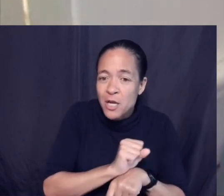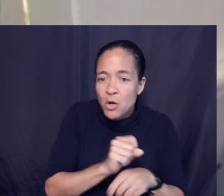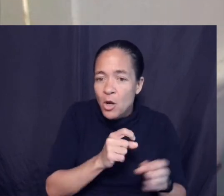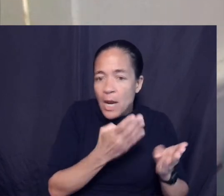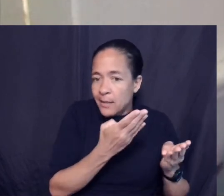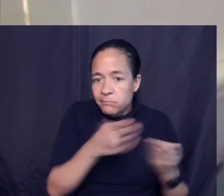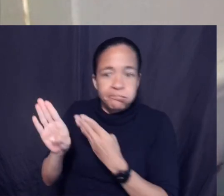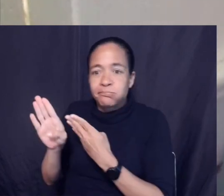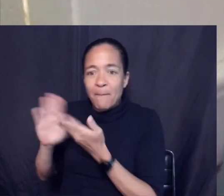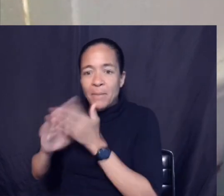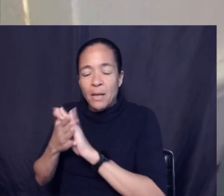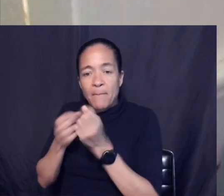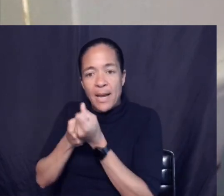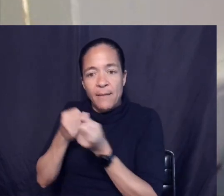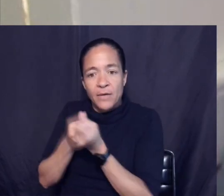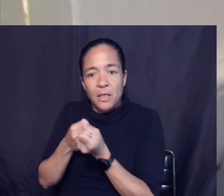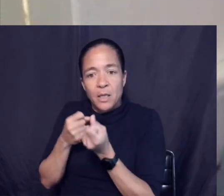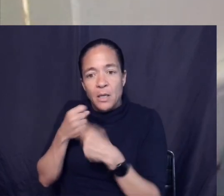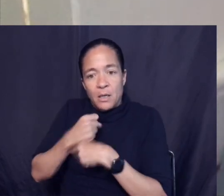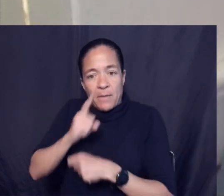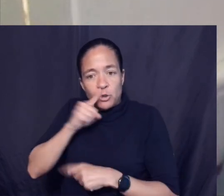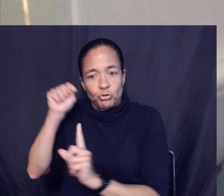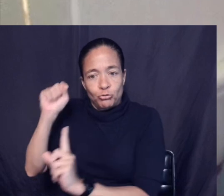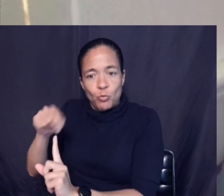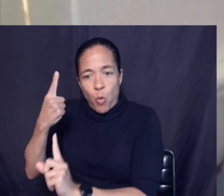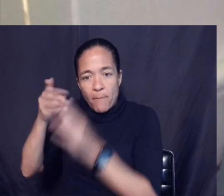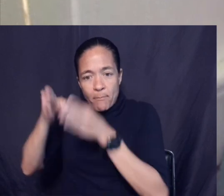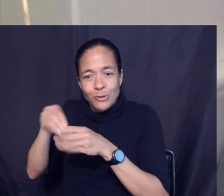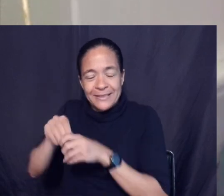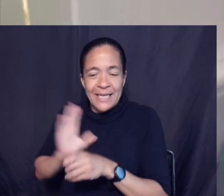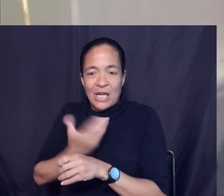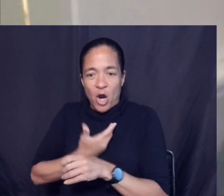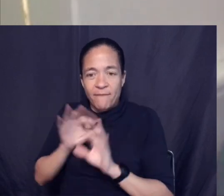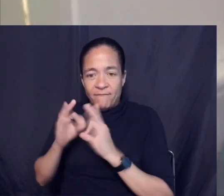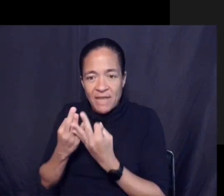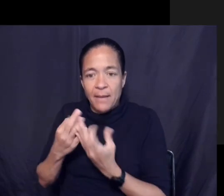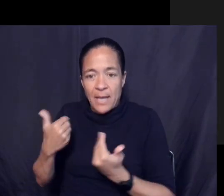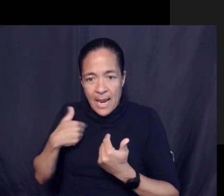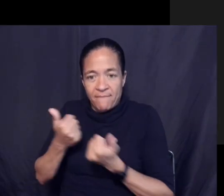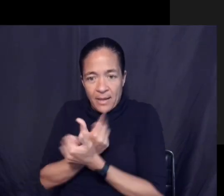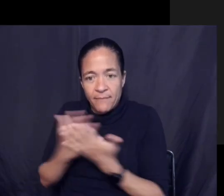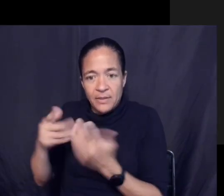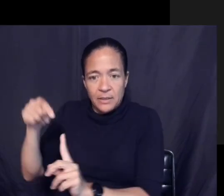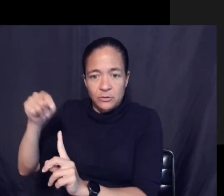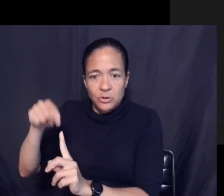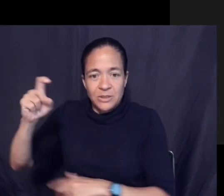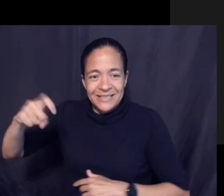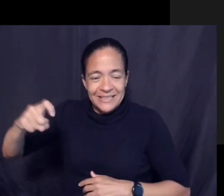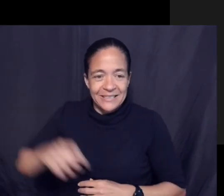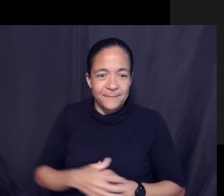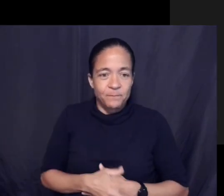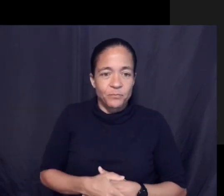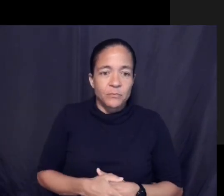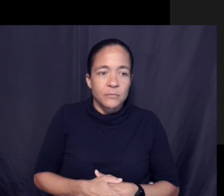for this one person in our family and make sure that she has the things that she needs. Absolutely. The